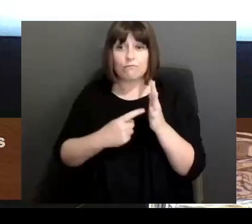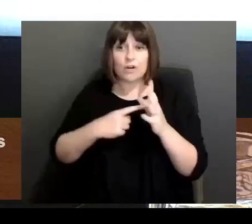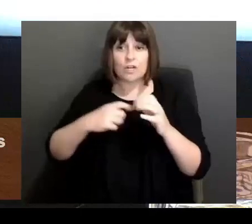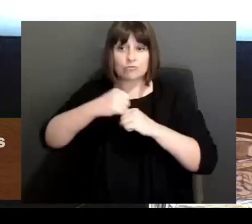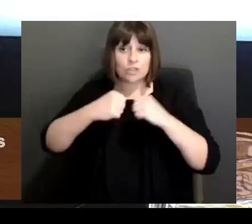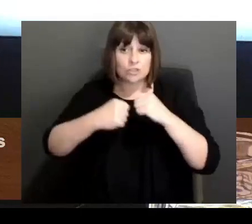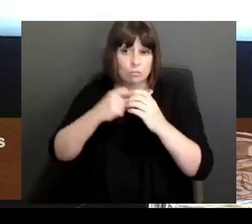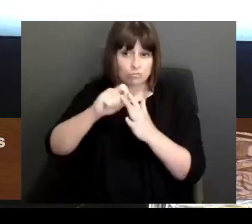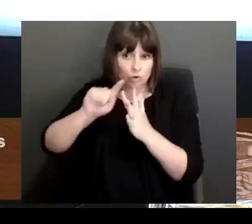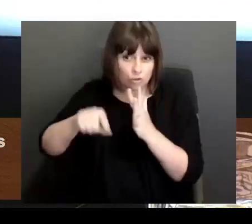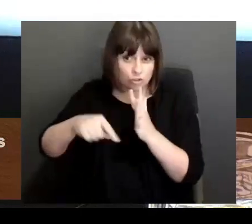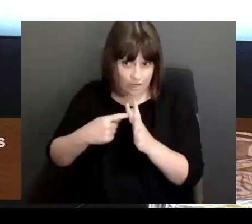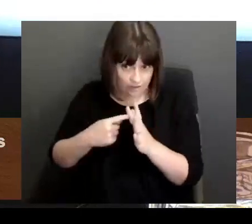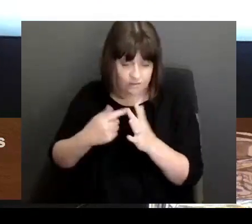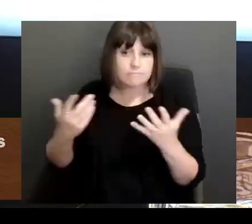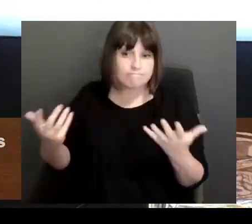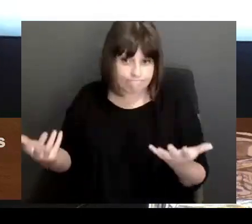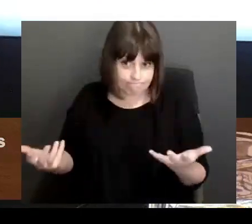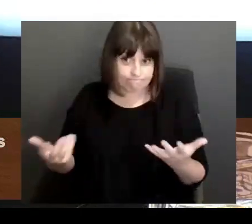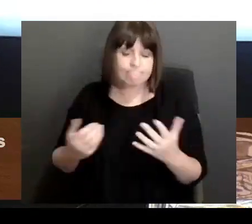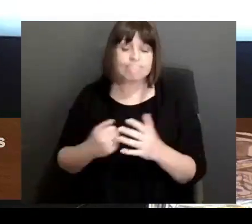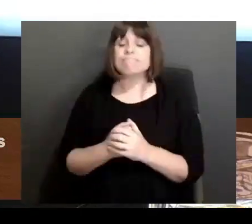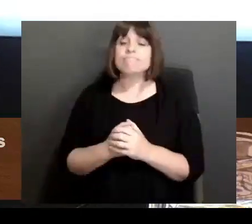be meaningful to that degree.